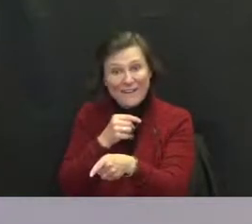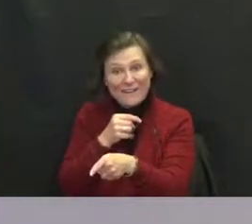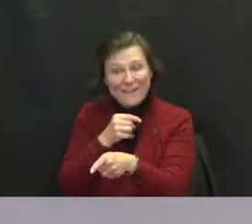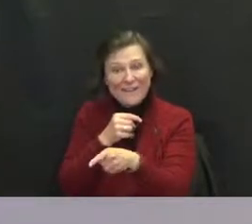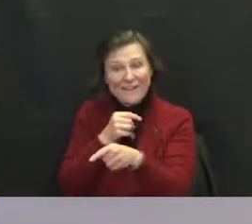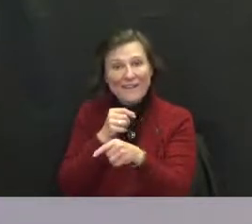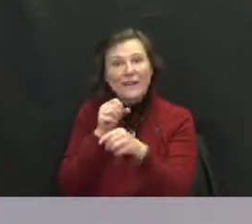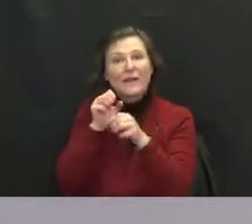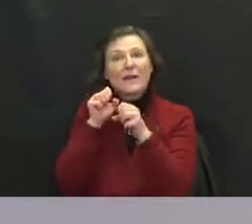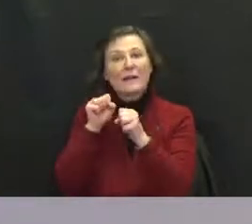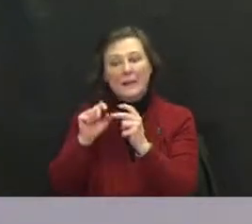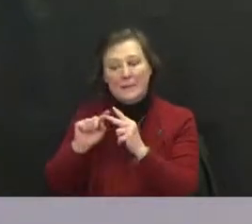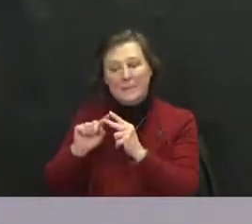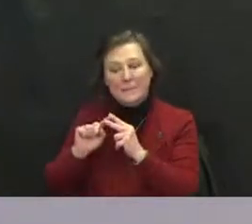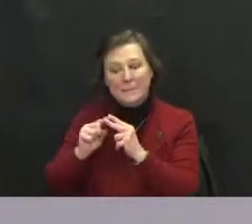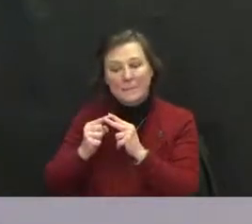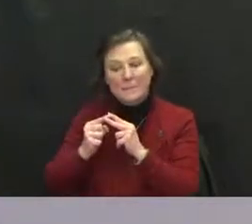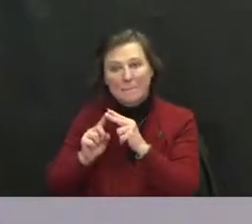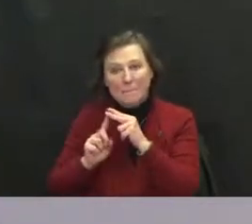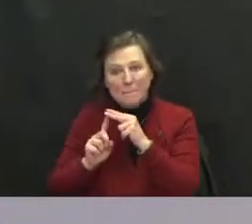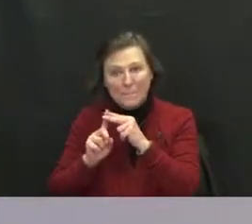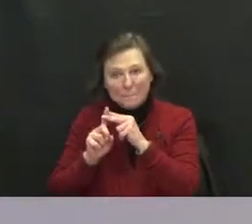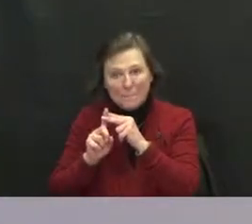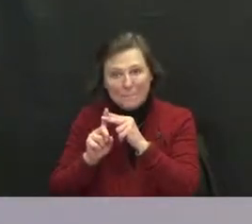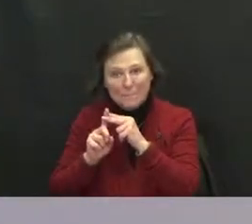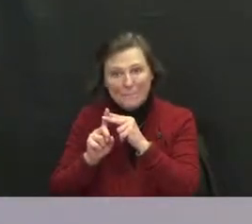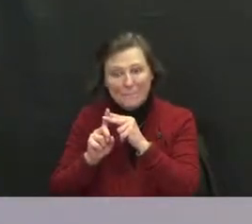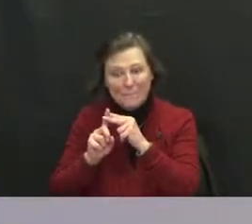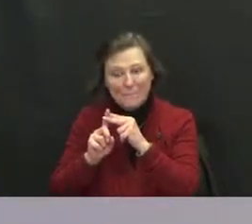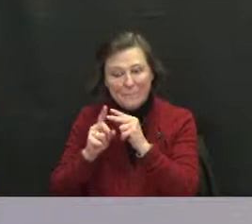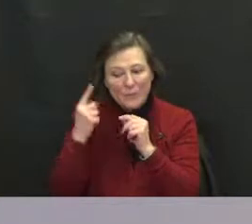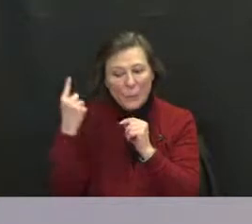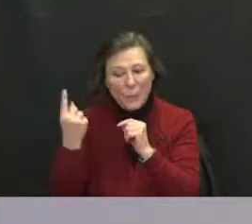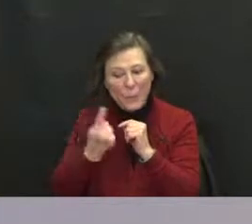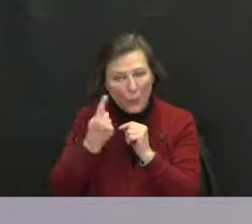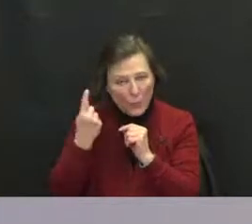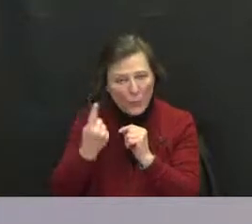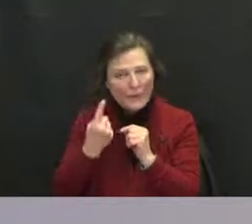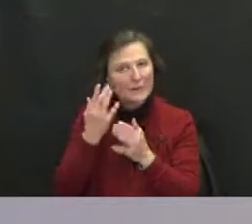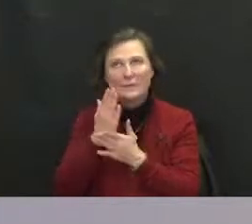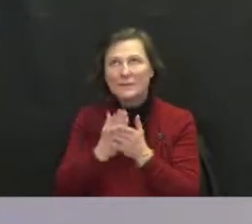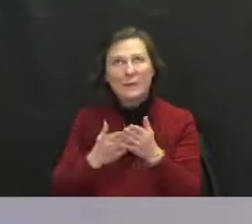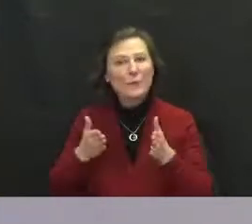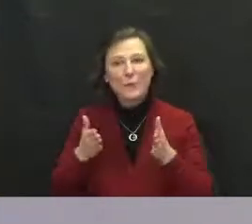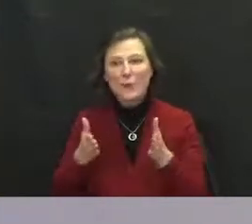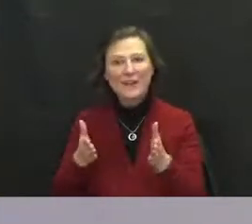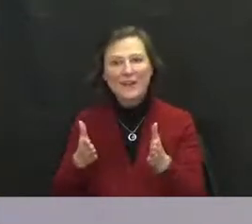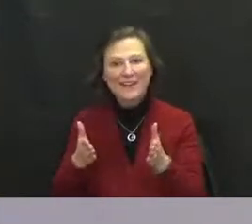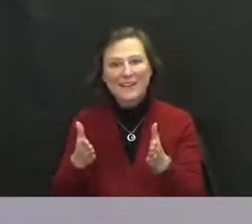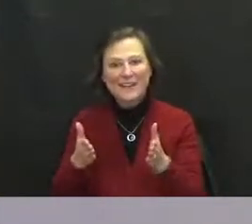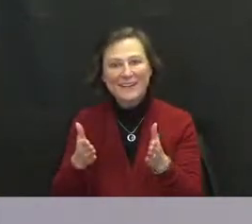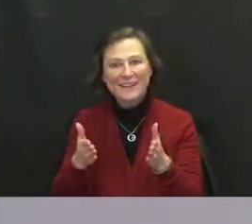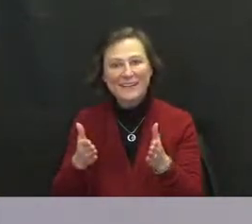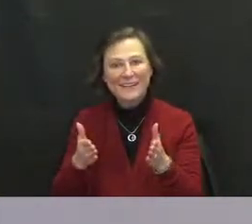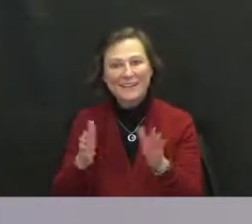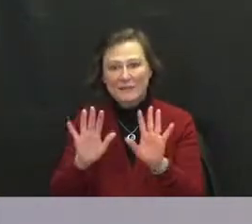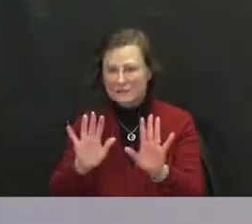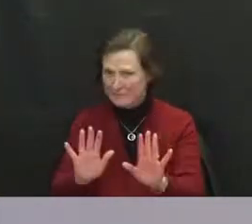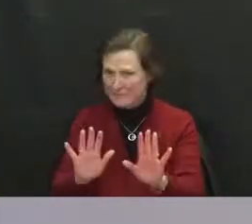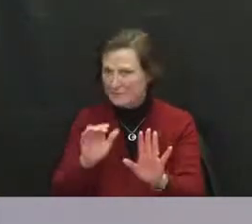be a beginning. There is always a way. There is always a way. Do